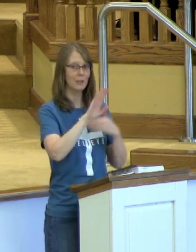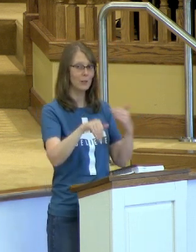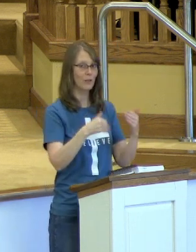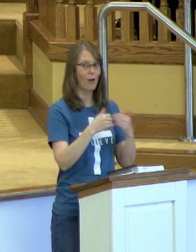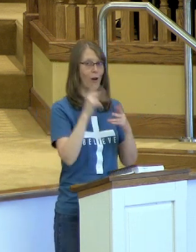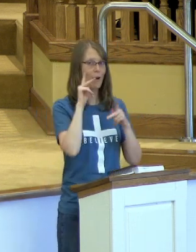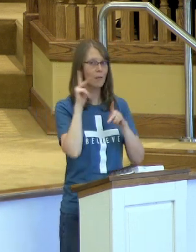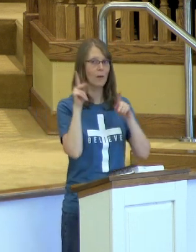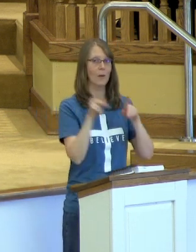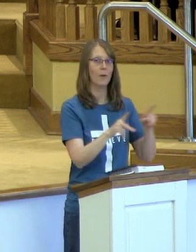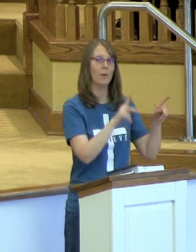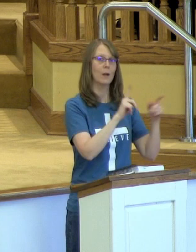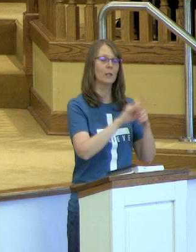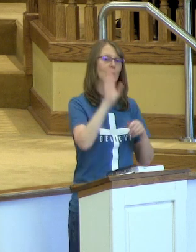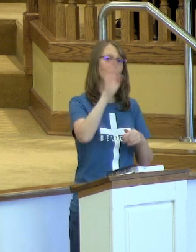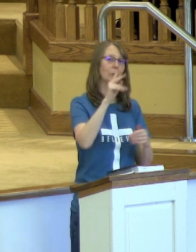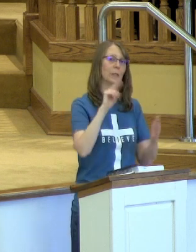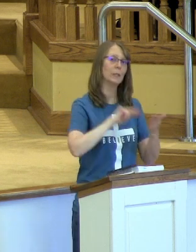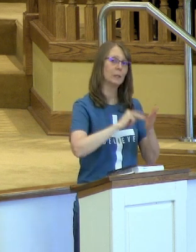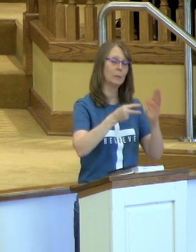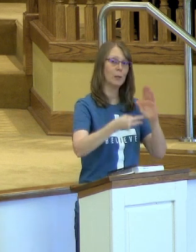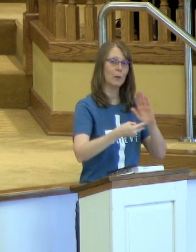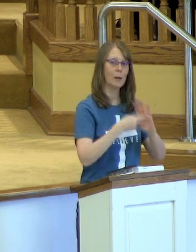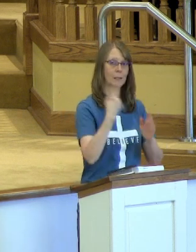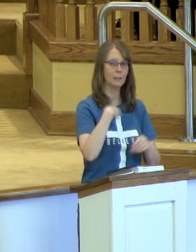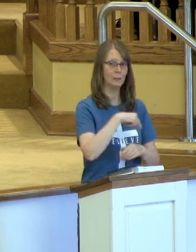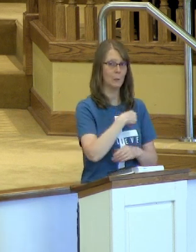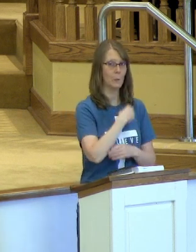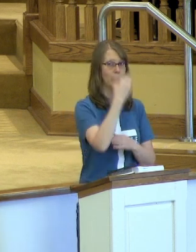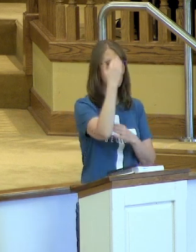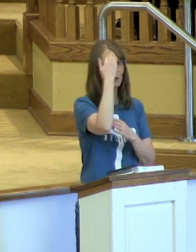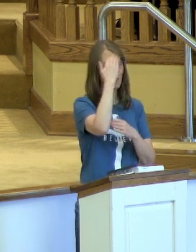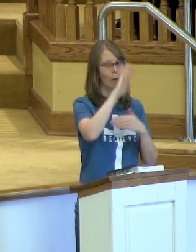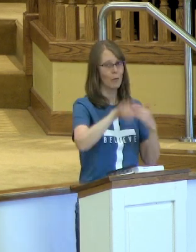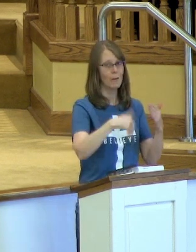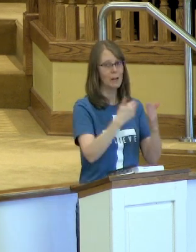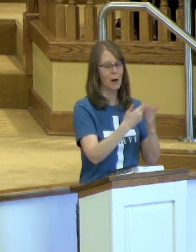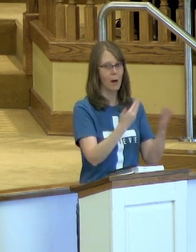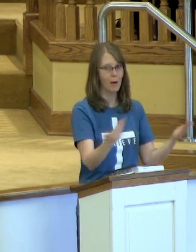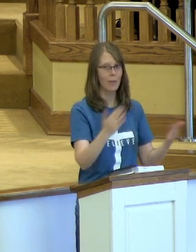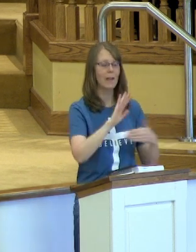His purpose. For we know that